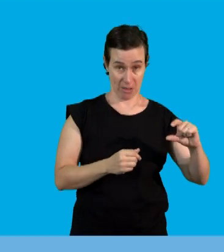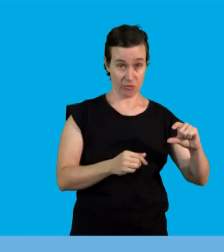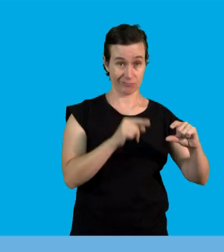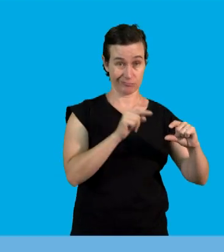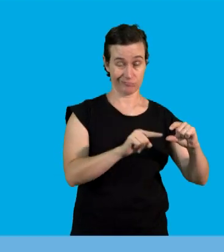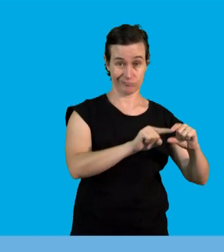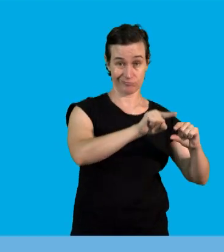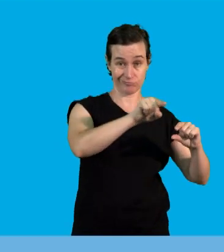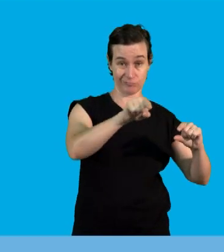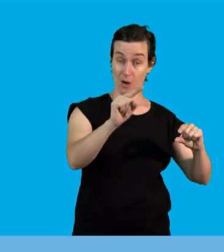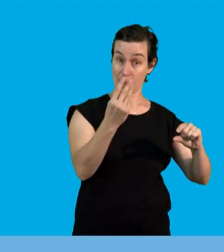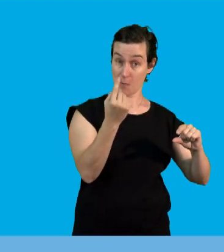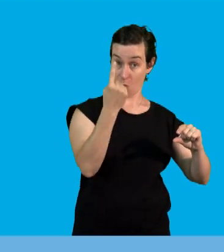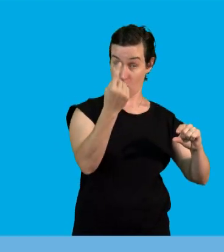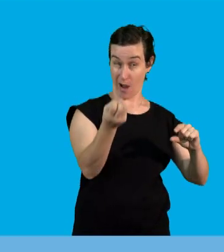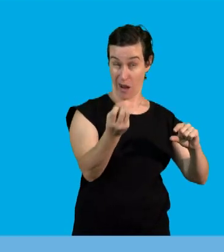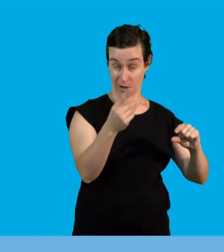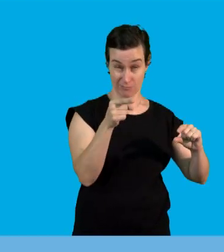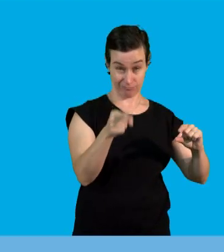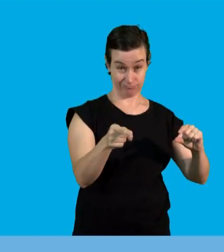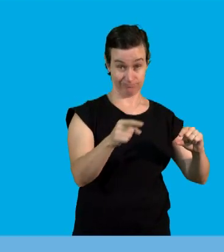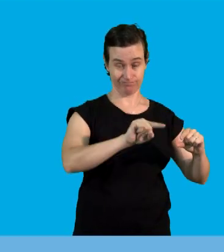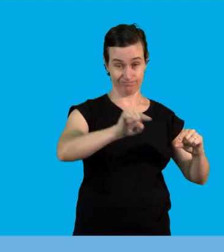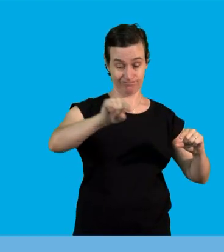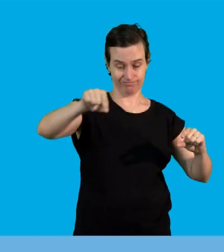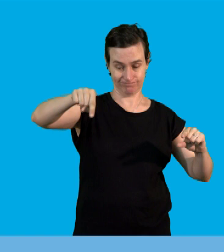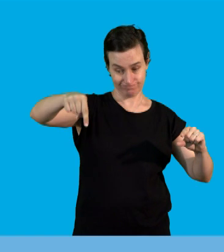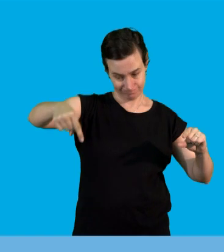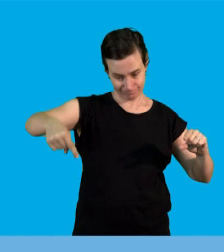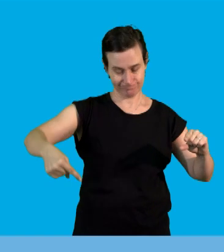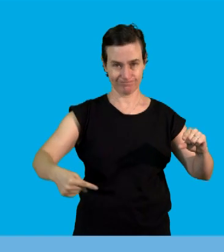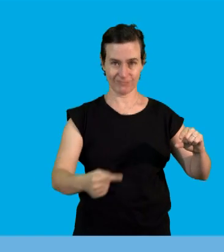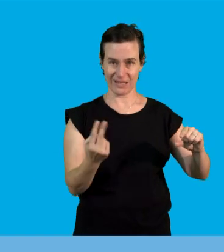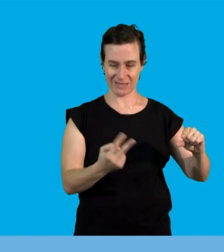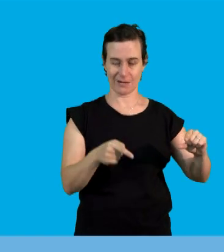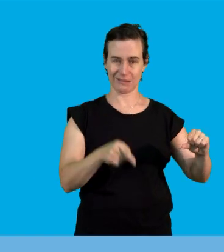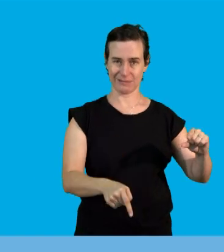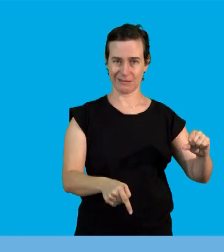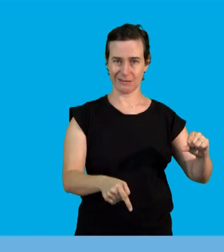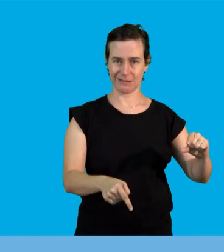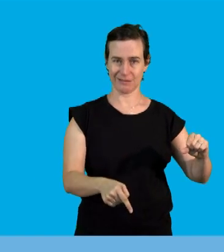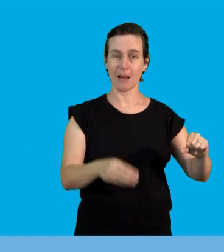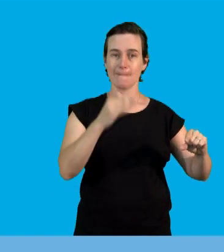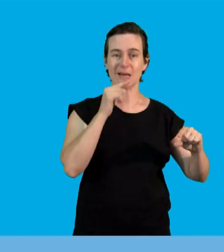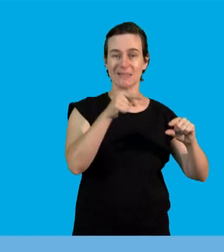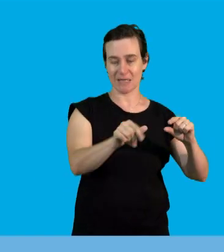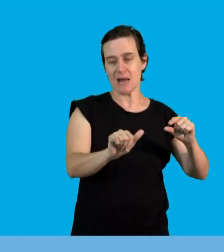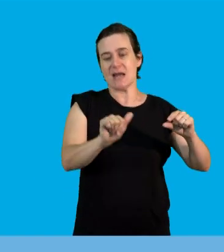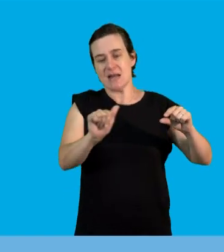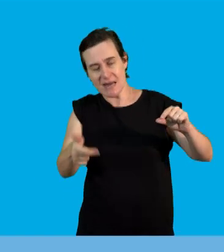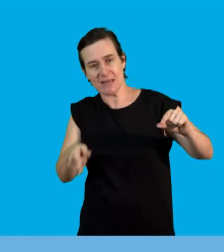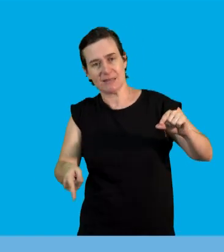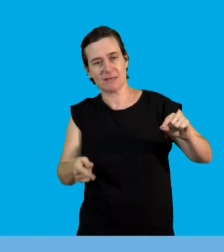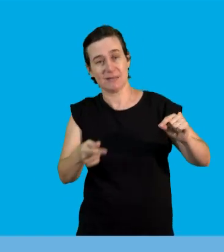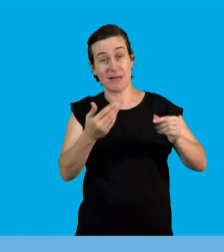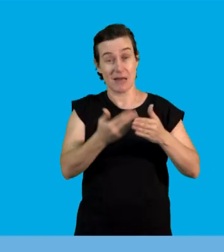our first resistor here, which is our first light bulb, and then our second one there. They are following each other